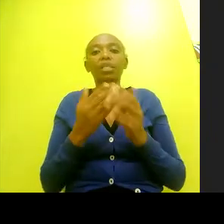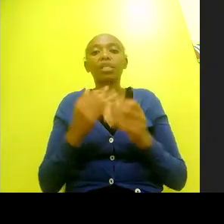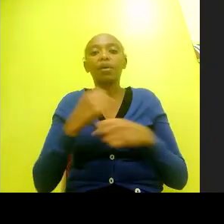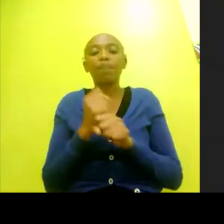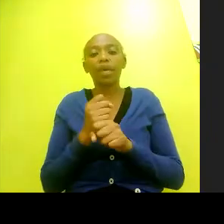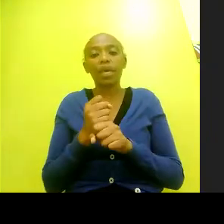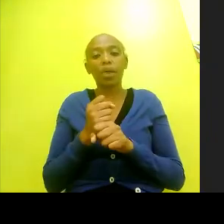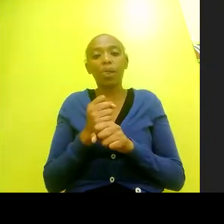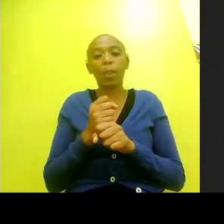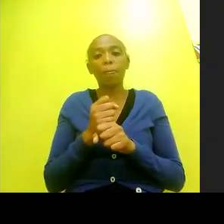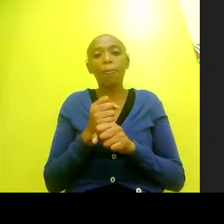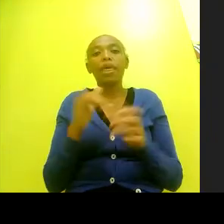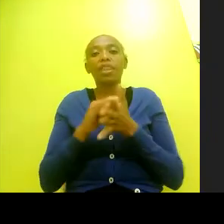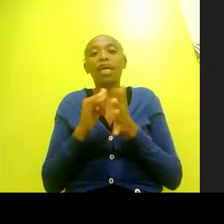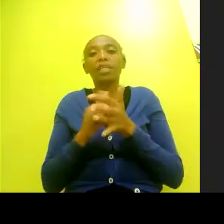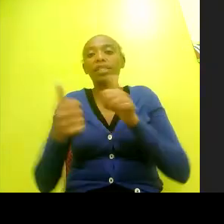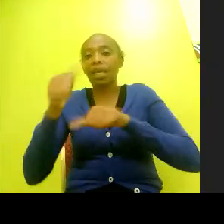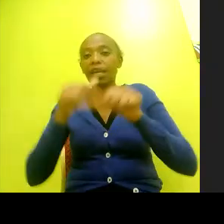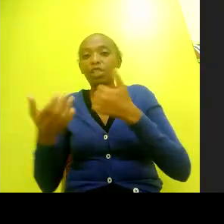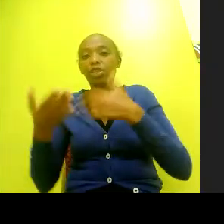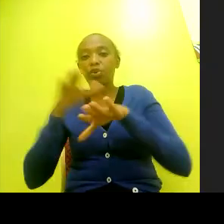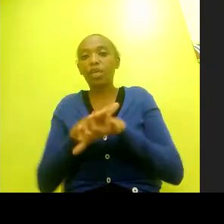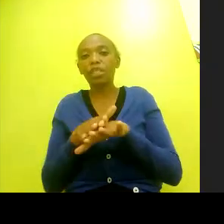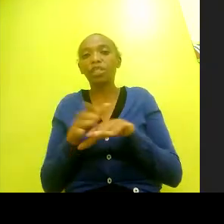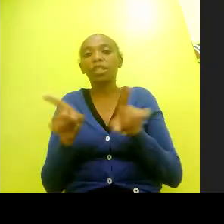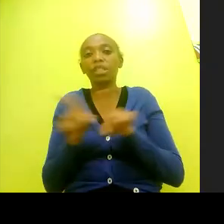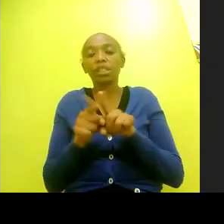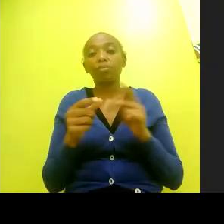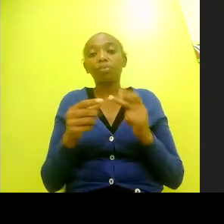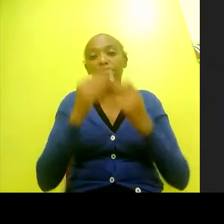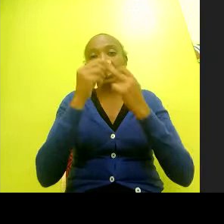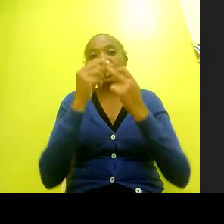that we've done as an Action Coalition and specifically as